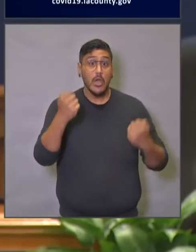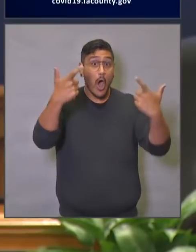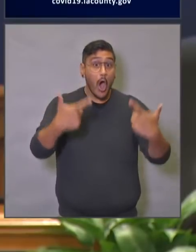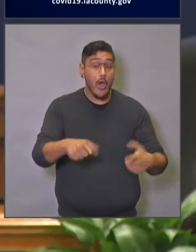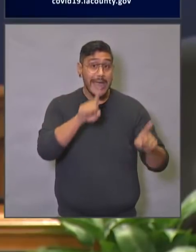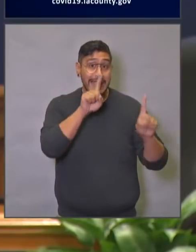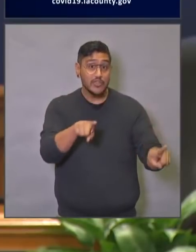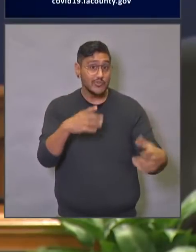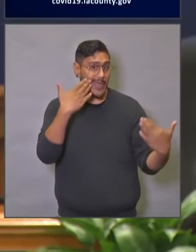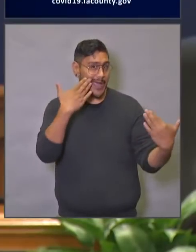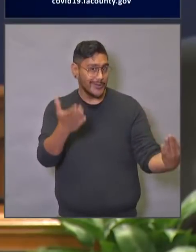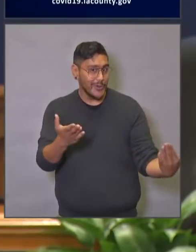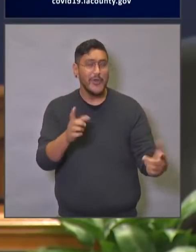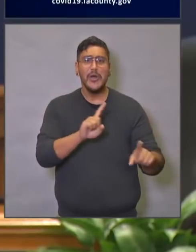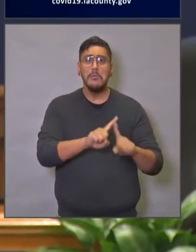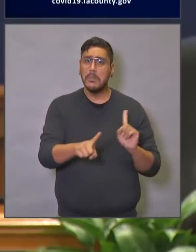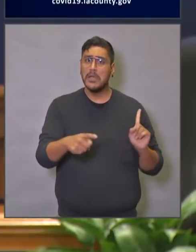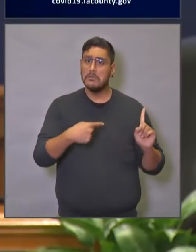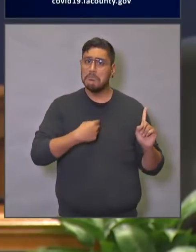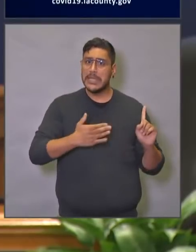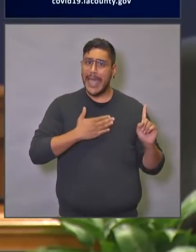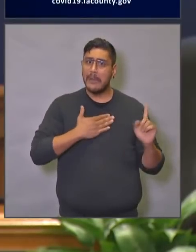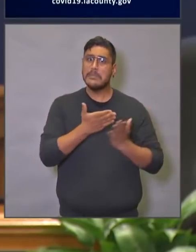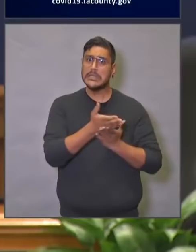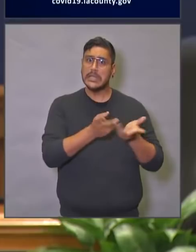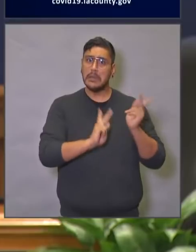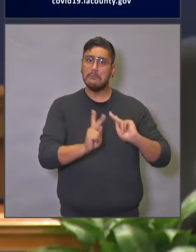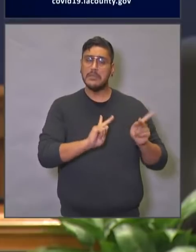glad that people are calling in anonymously and they